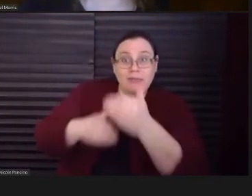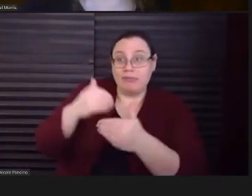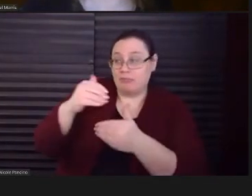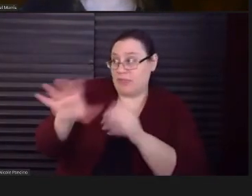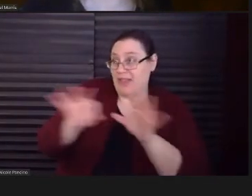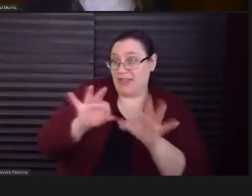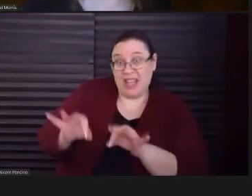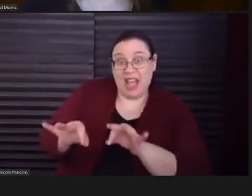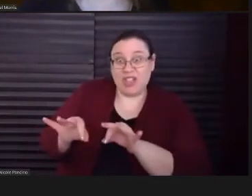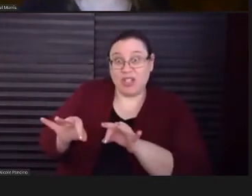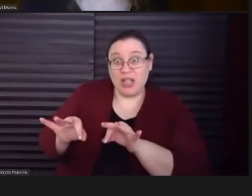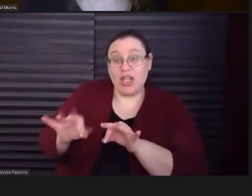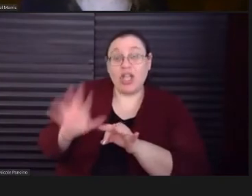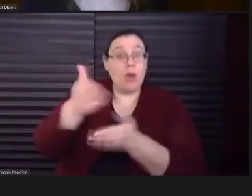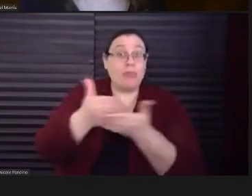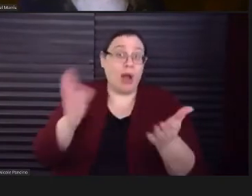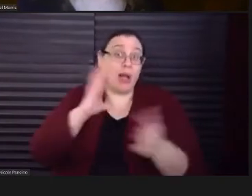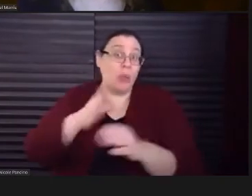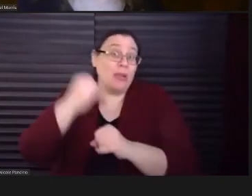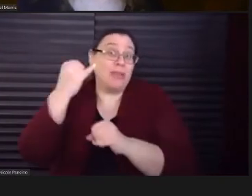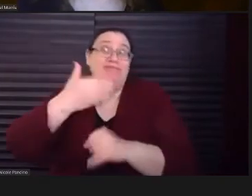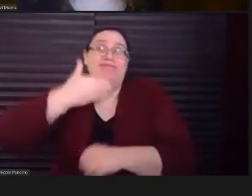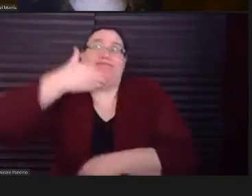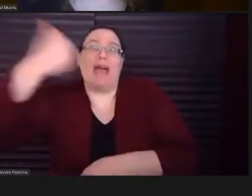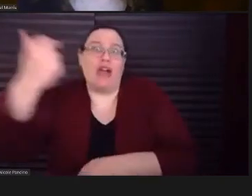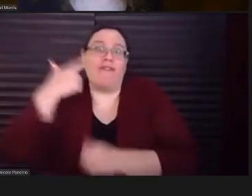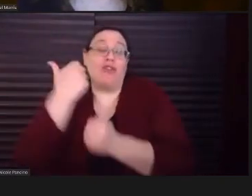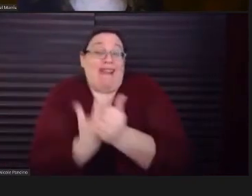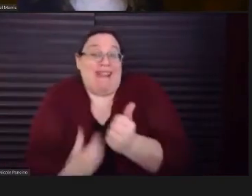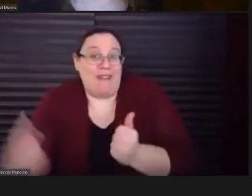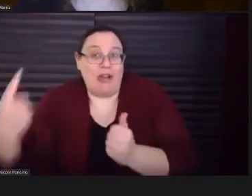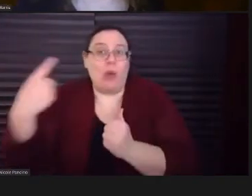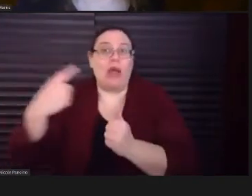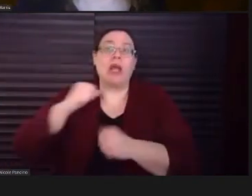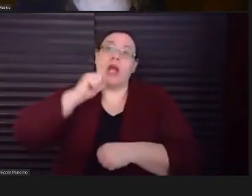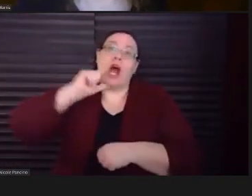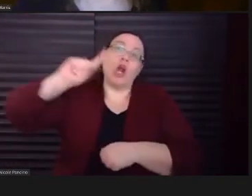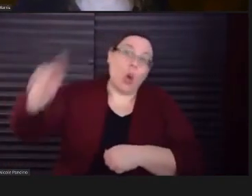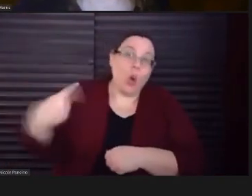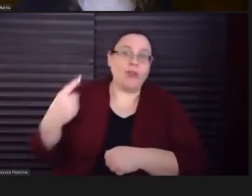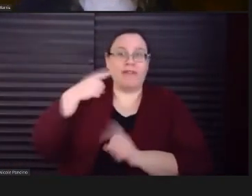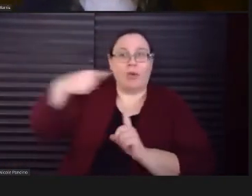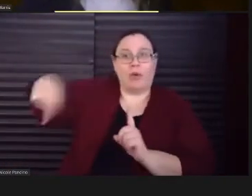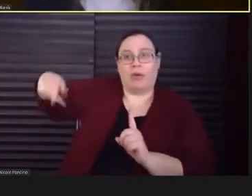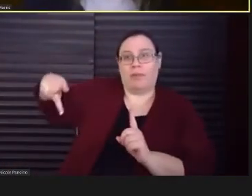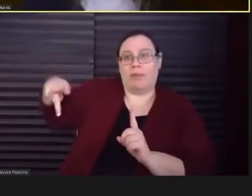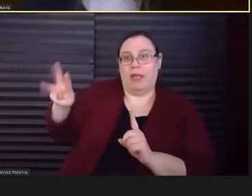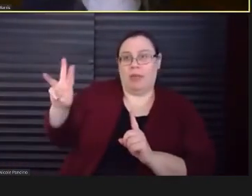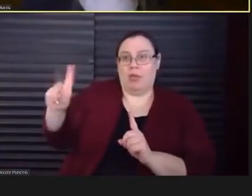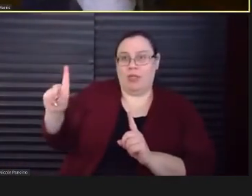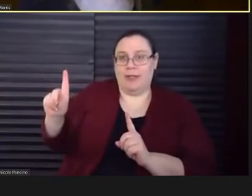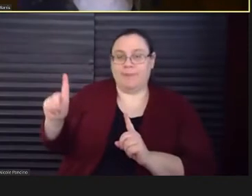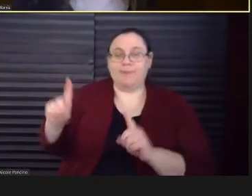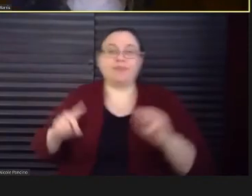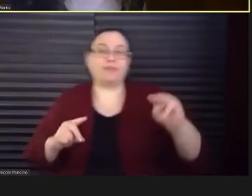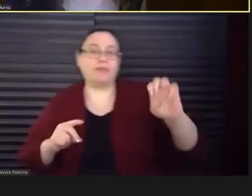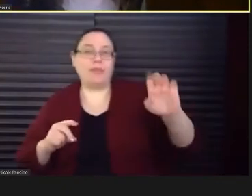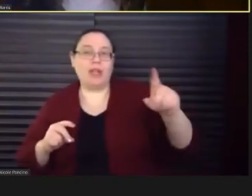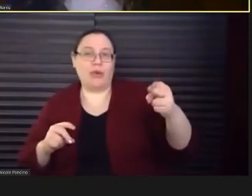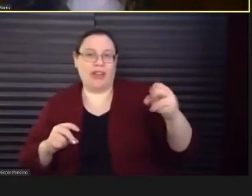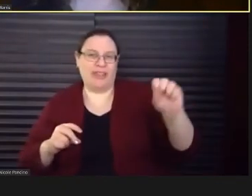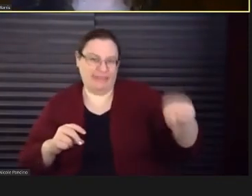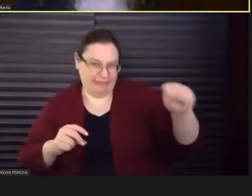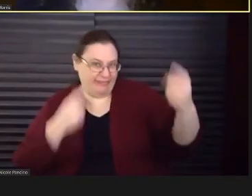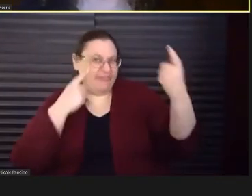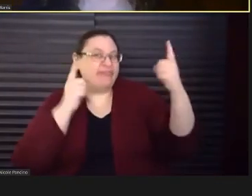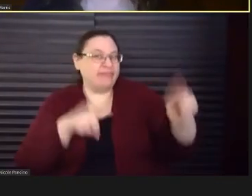a better product in the end for everybody and not just for people with disabilities. Yeah, I think an important concept